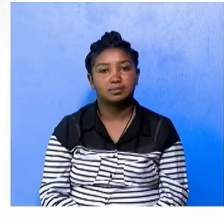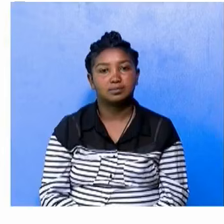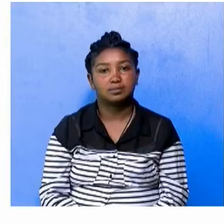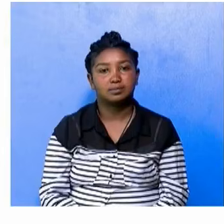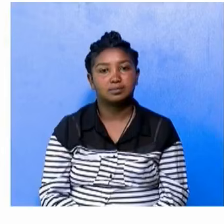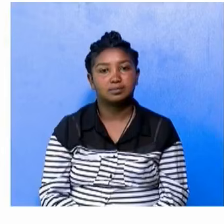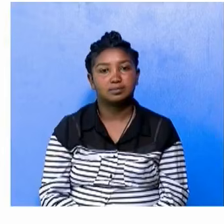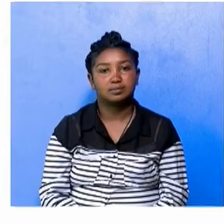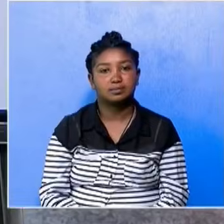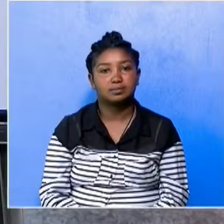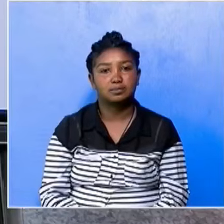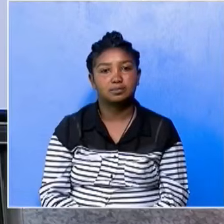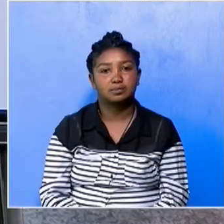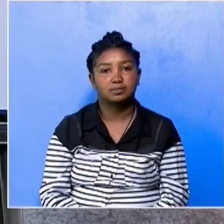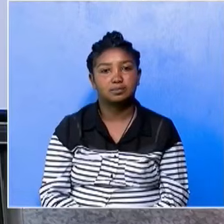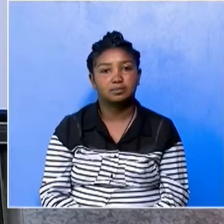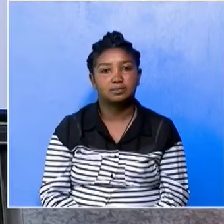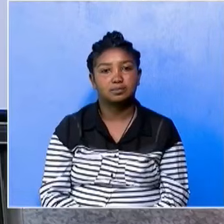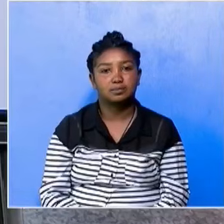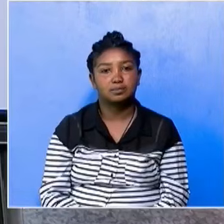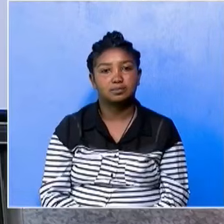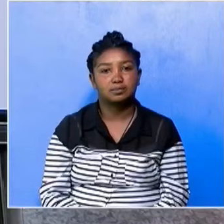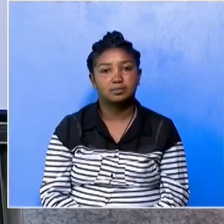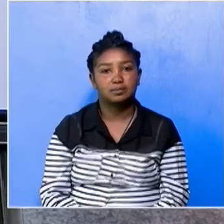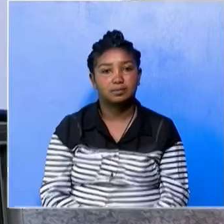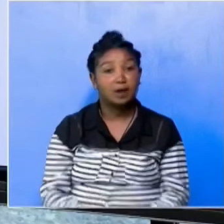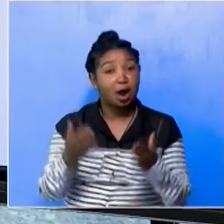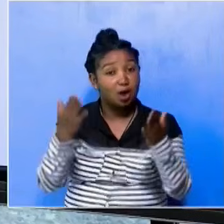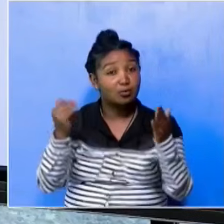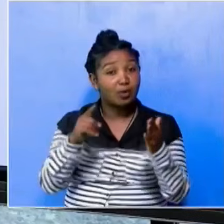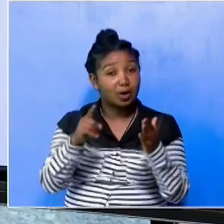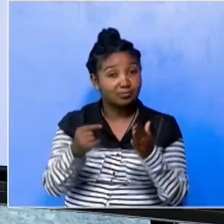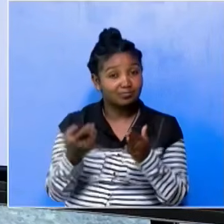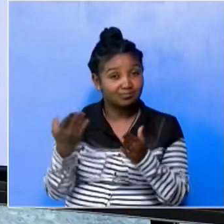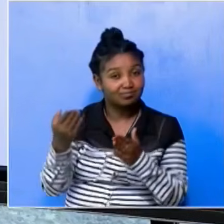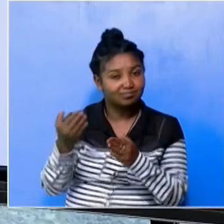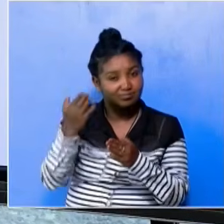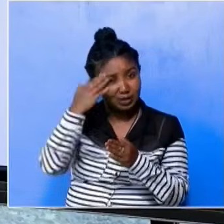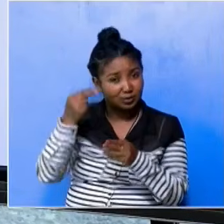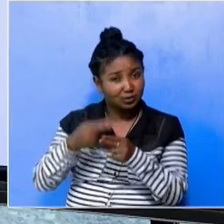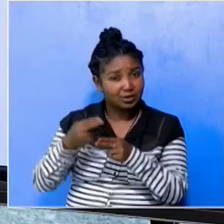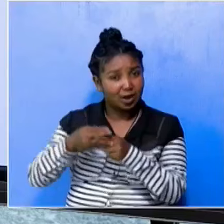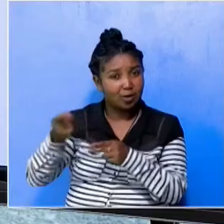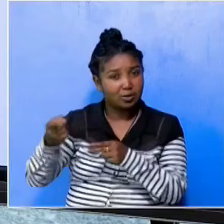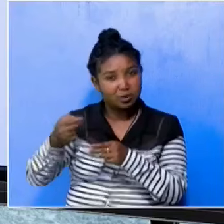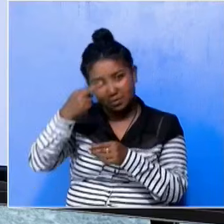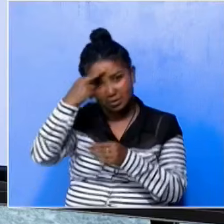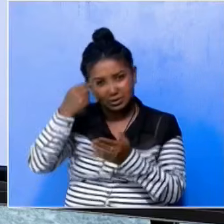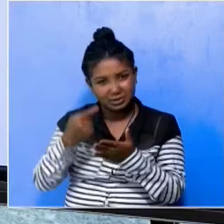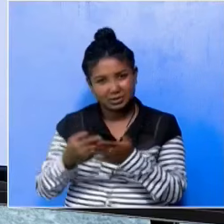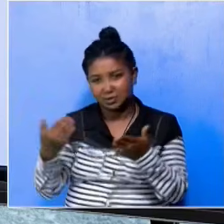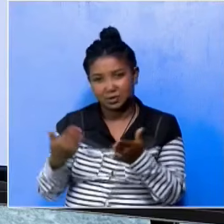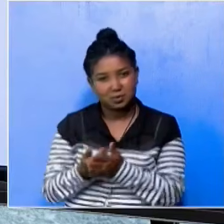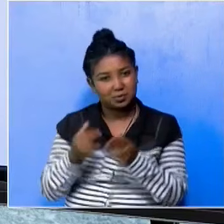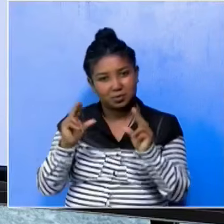I hope you're familiar with this one. because this is not